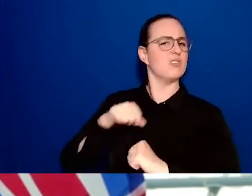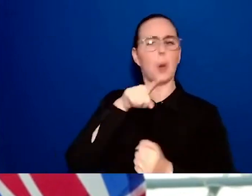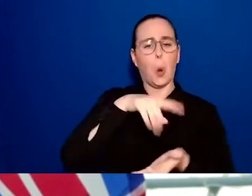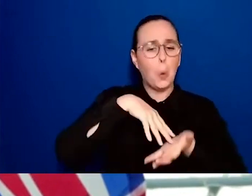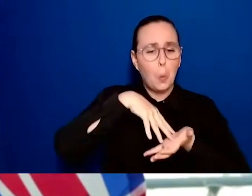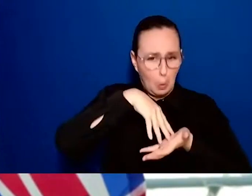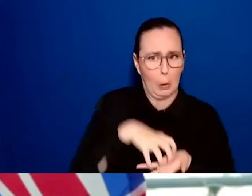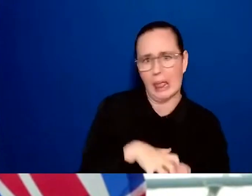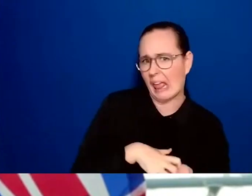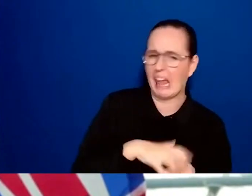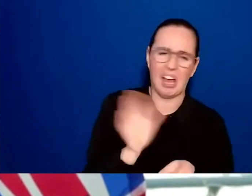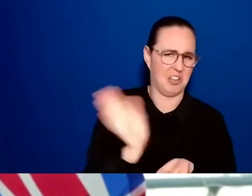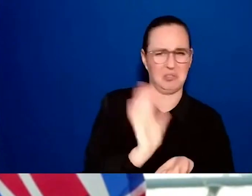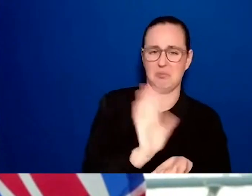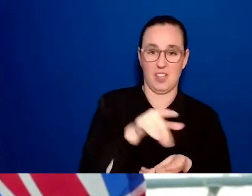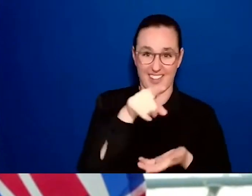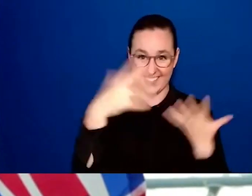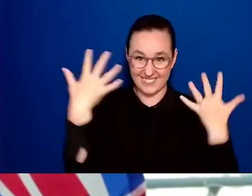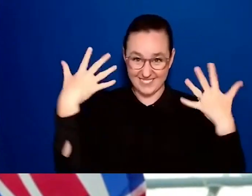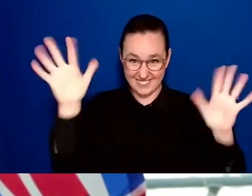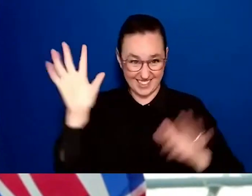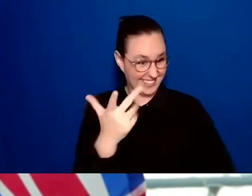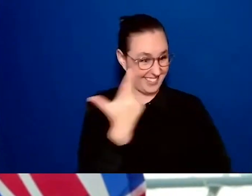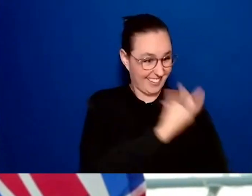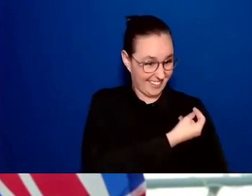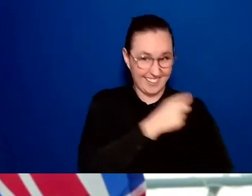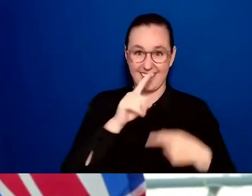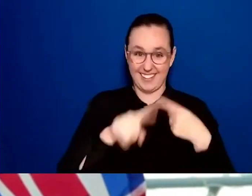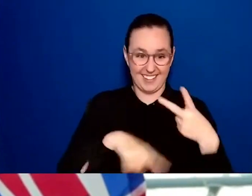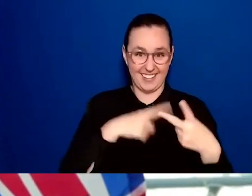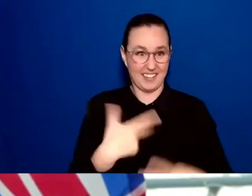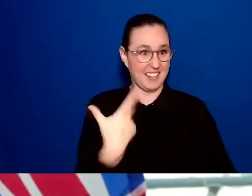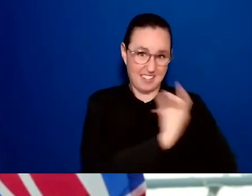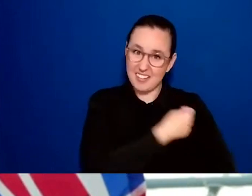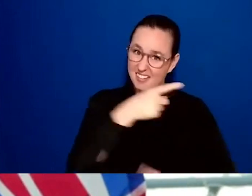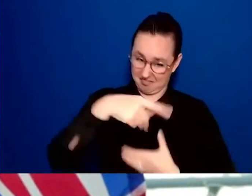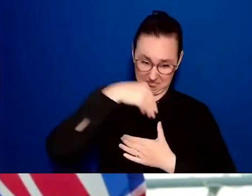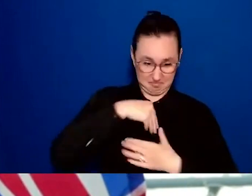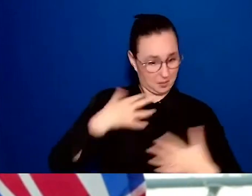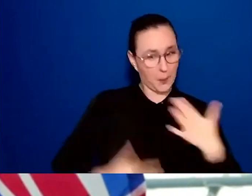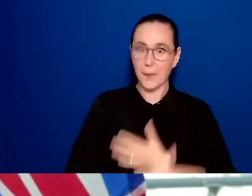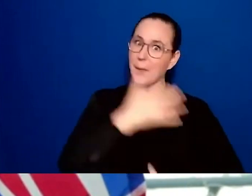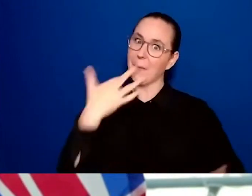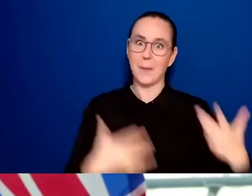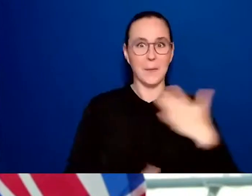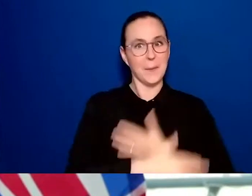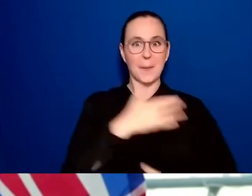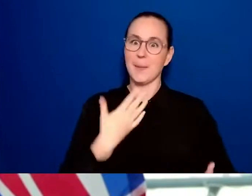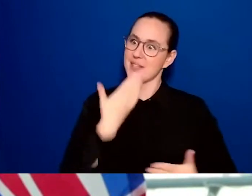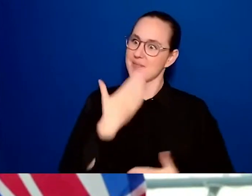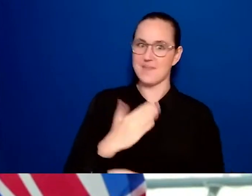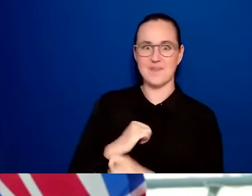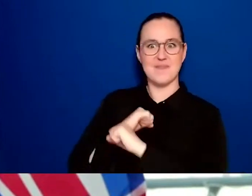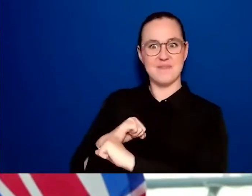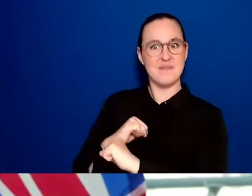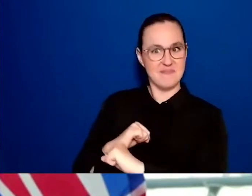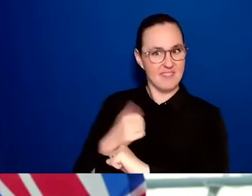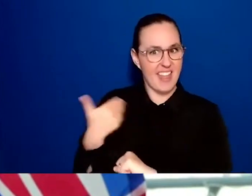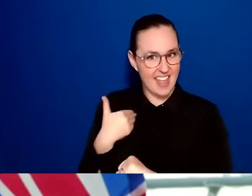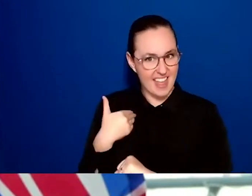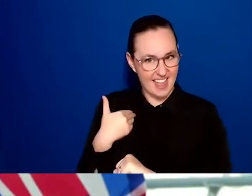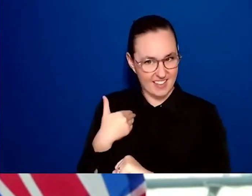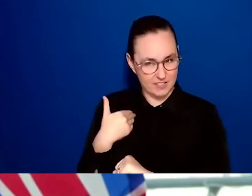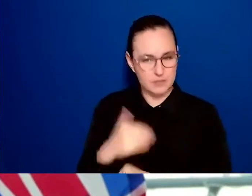to the 2 doses of vaccine. If you haven't had your second dose, now is the time to do that, and we